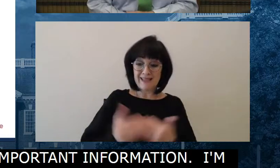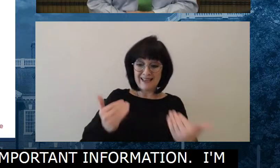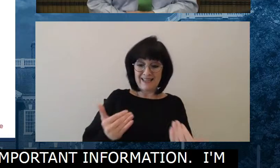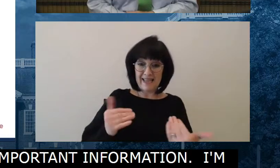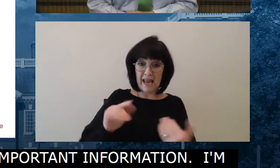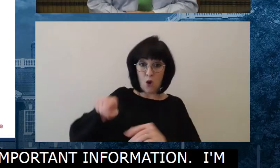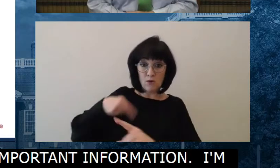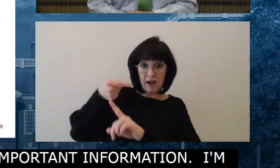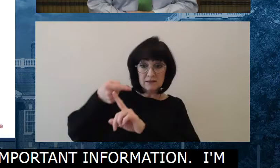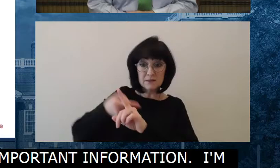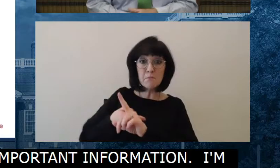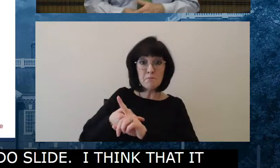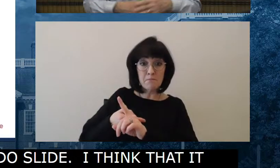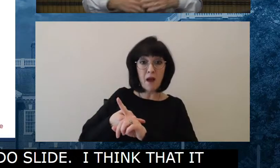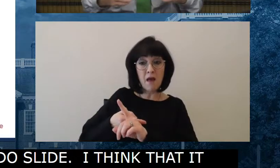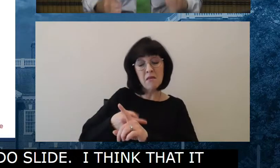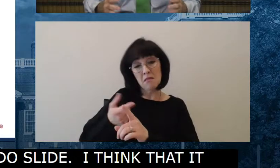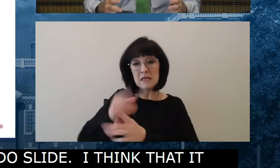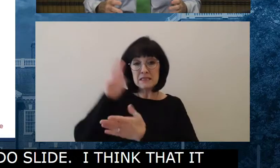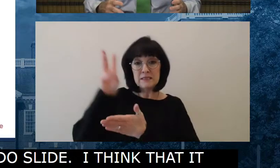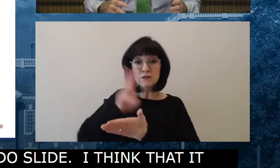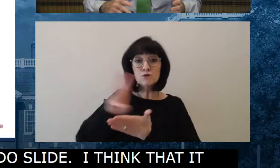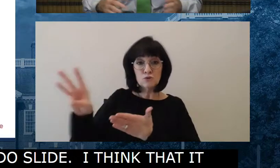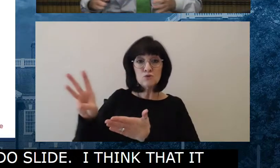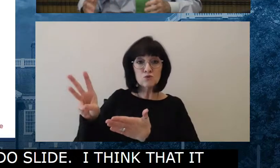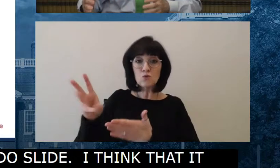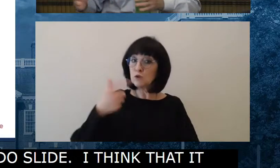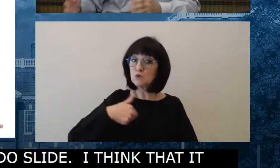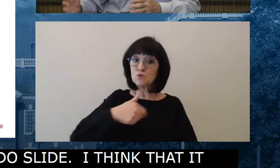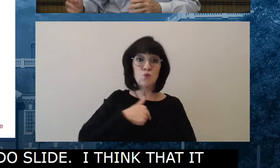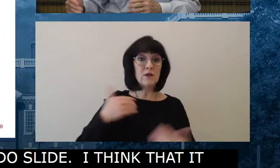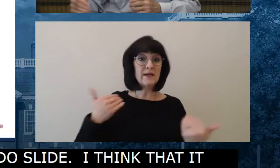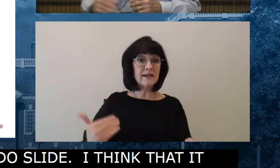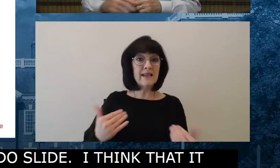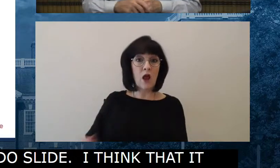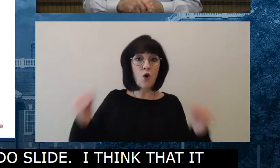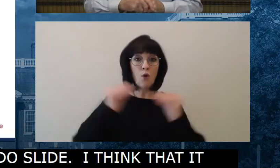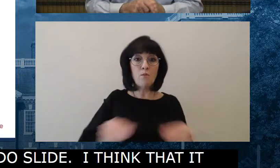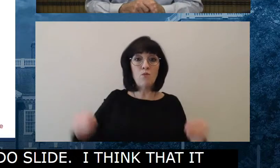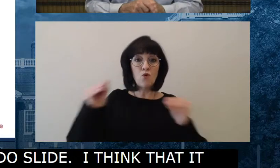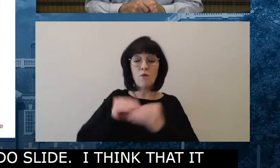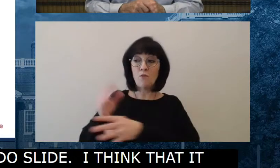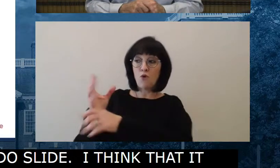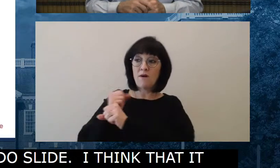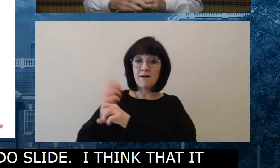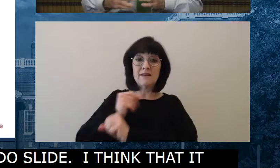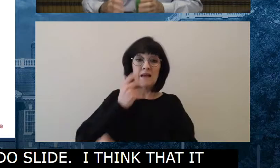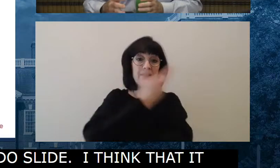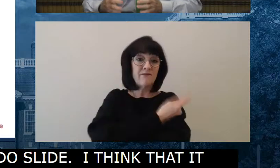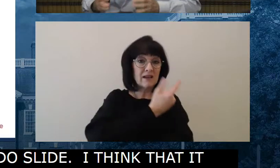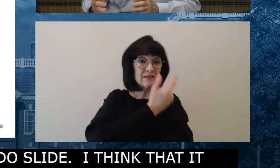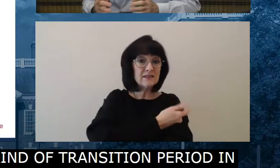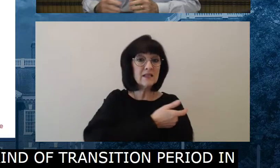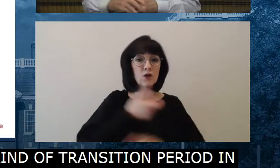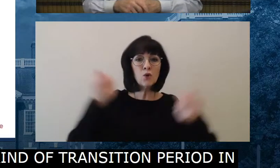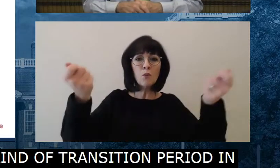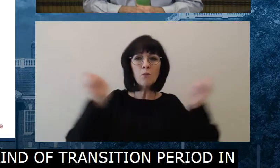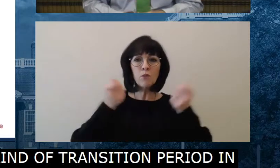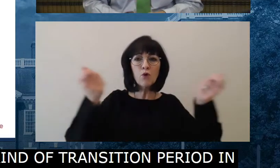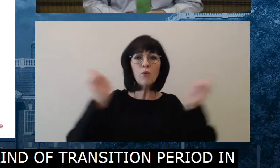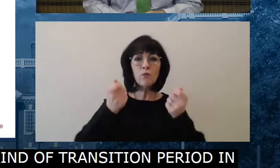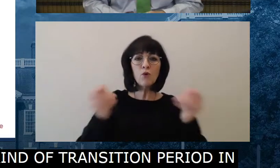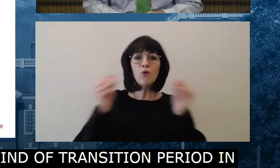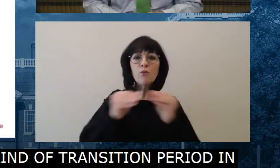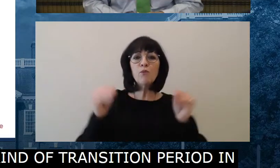half to respond to increased supply. So we're getting more vaccines on a weekly basis. We expect to get more